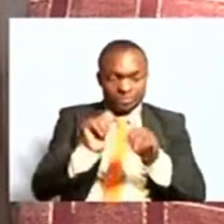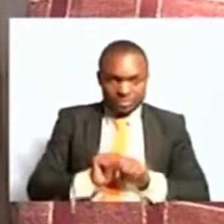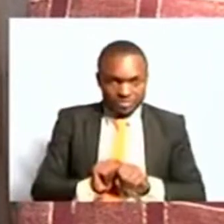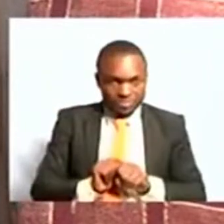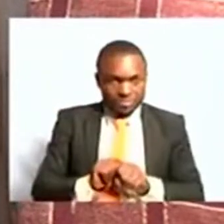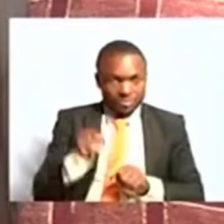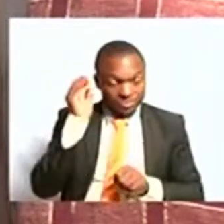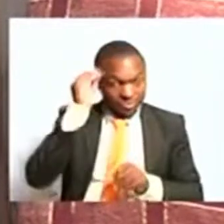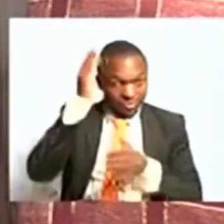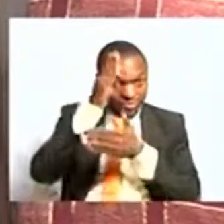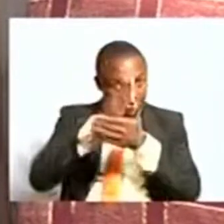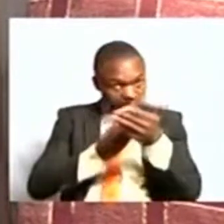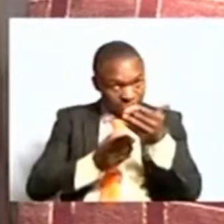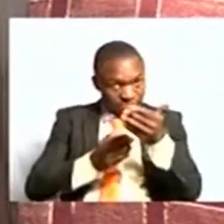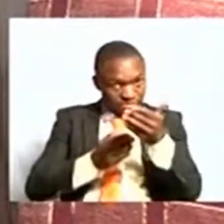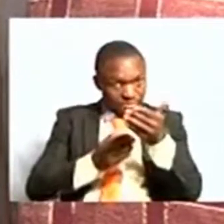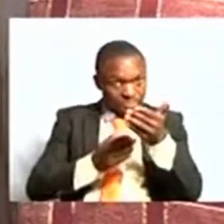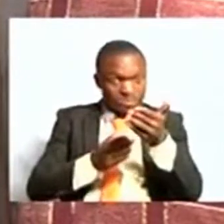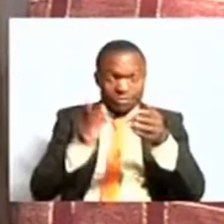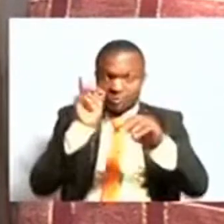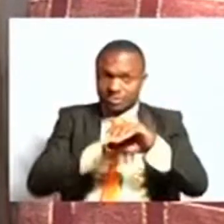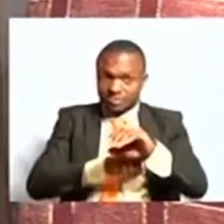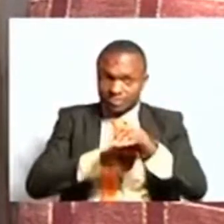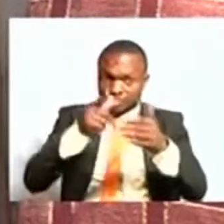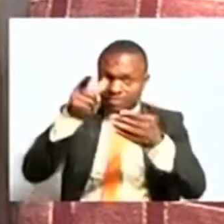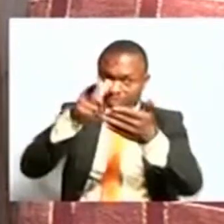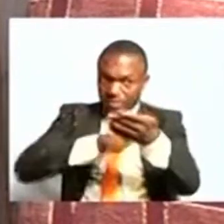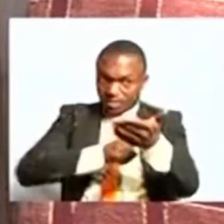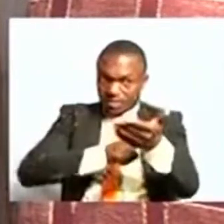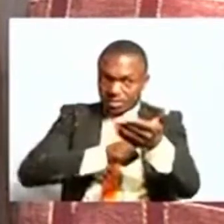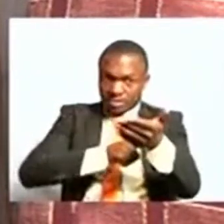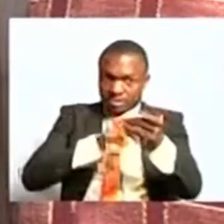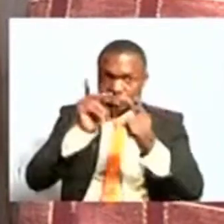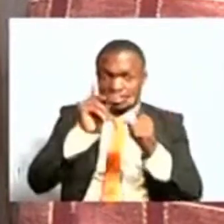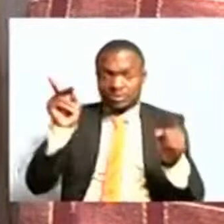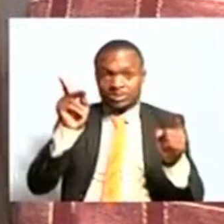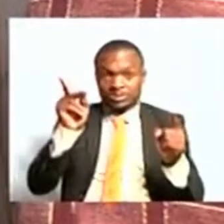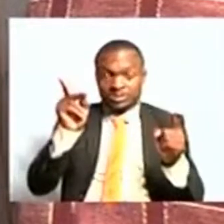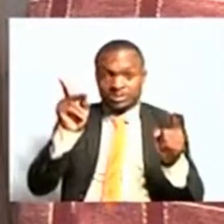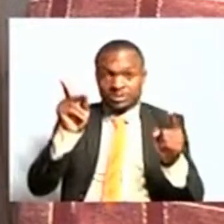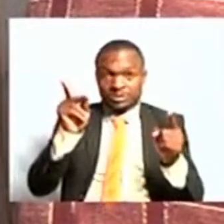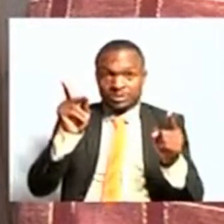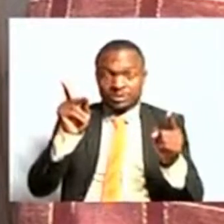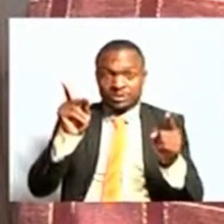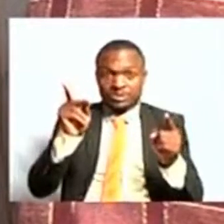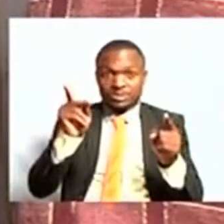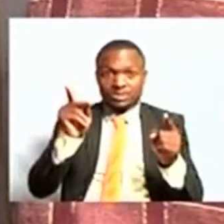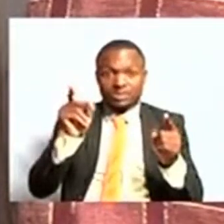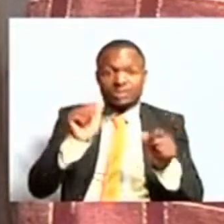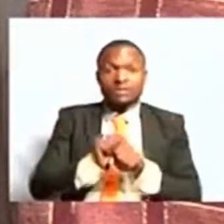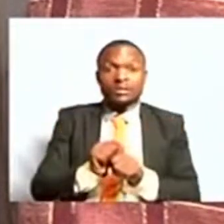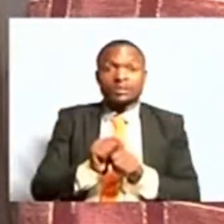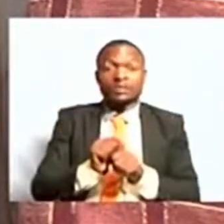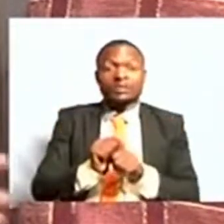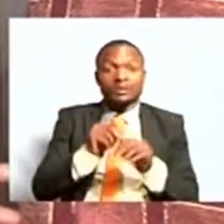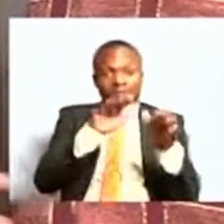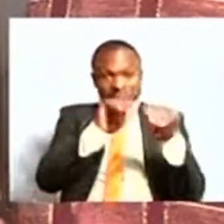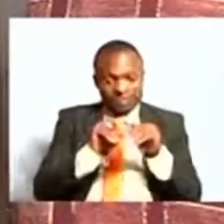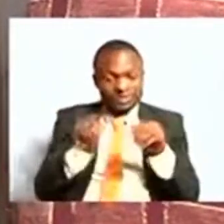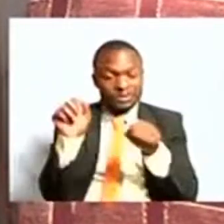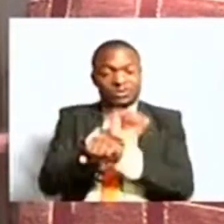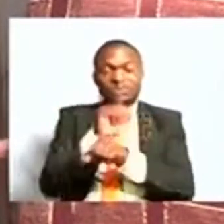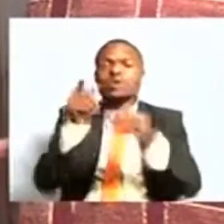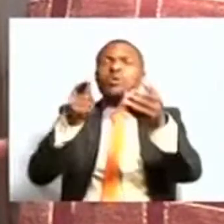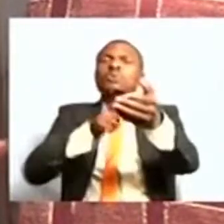you know, sometimes long distance drivers, they get tired. Please avoid driving for long hours. If you're